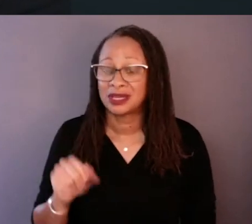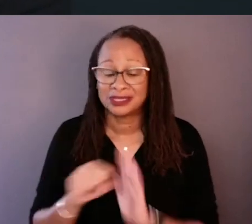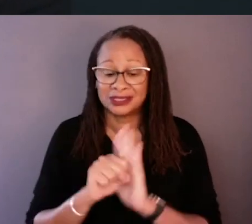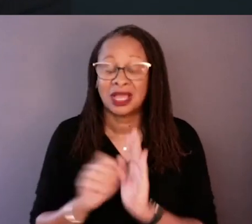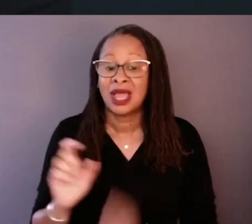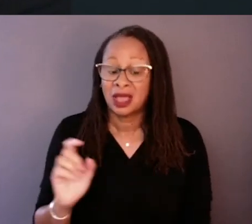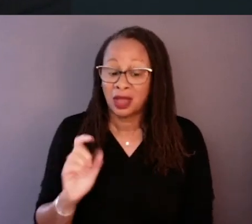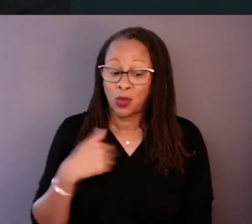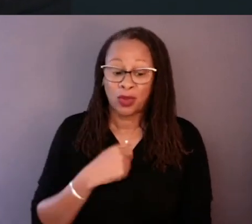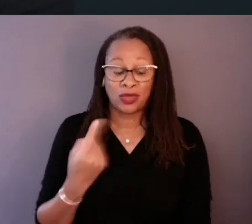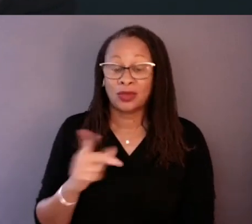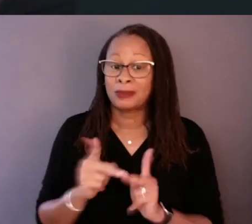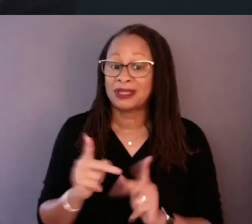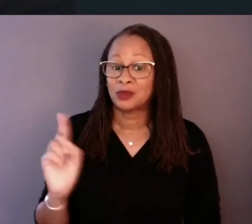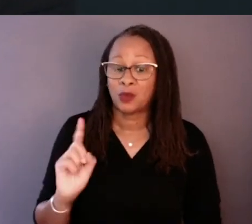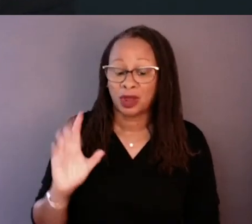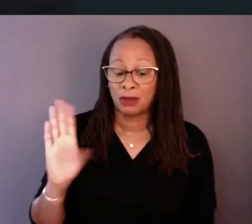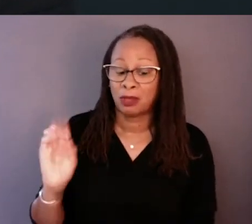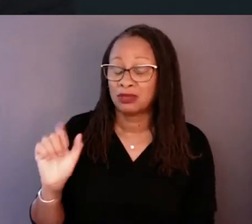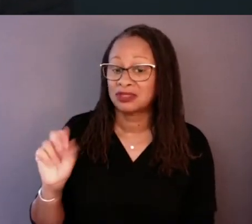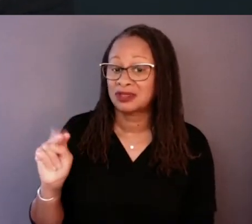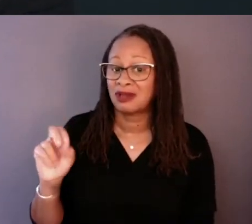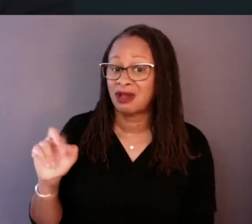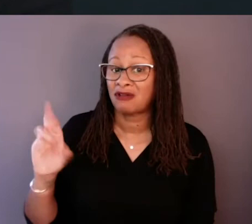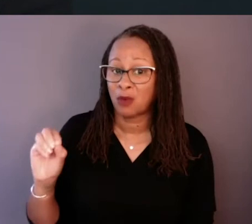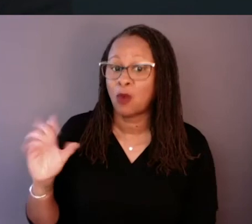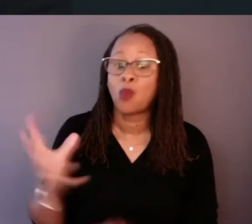won in every single city. So it explains a lot.